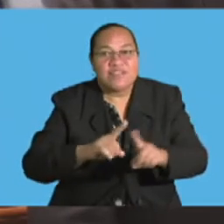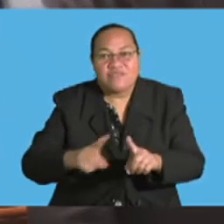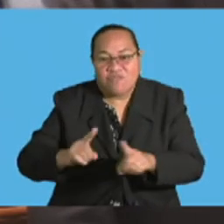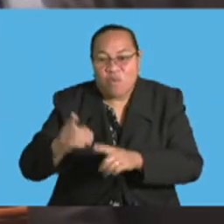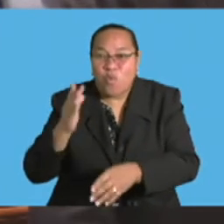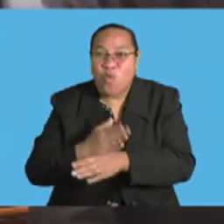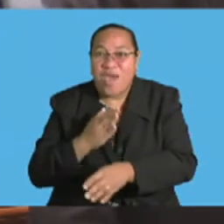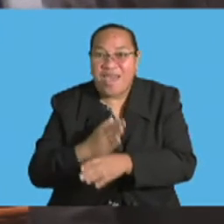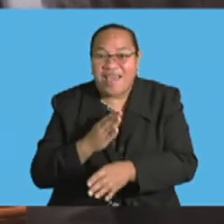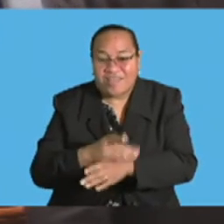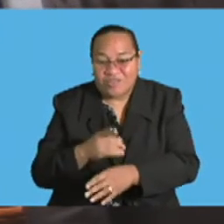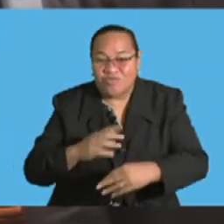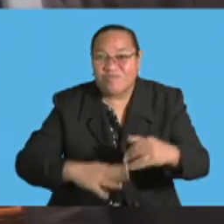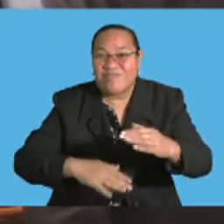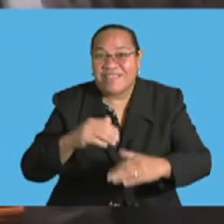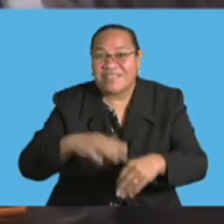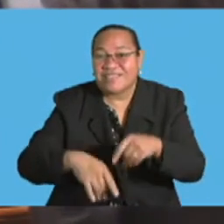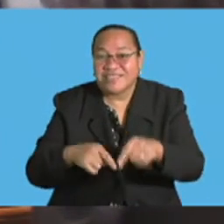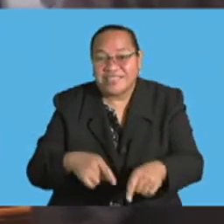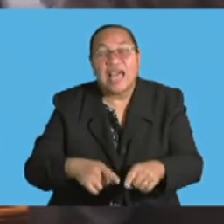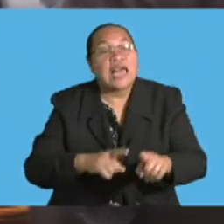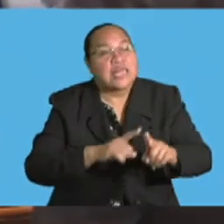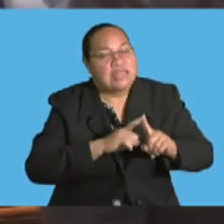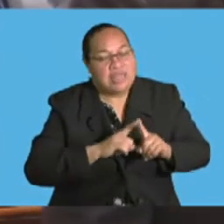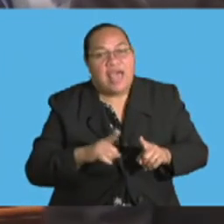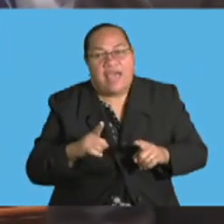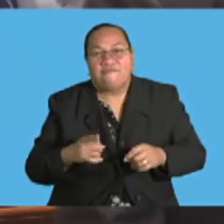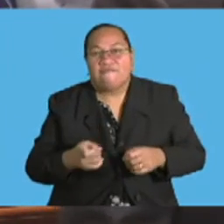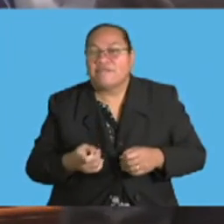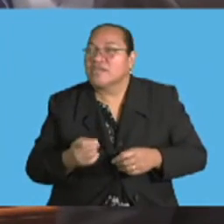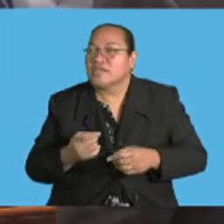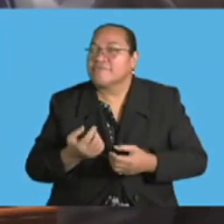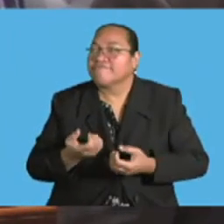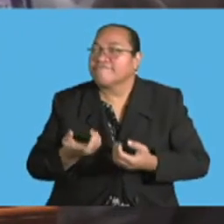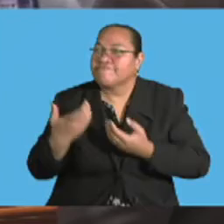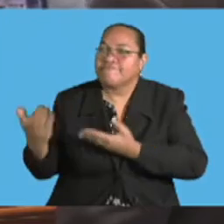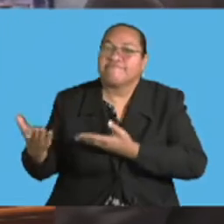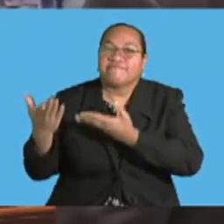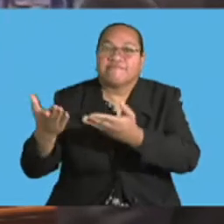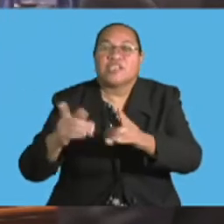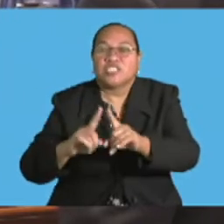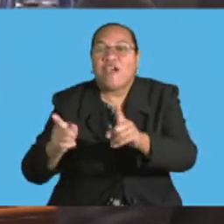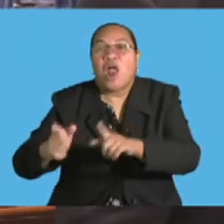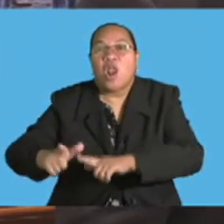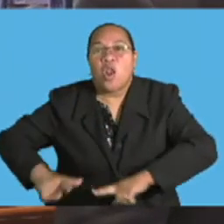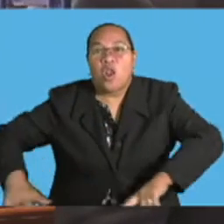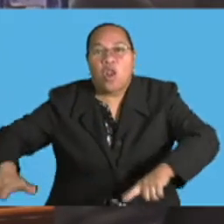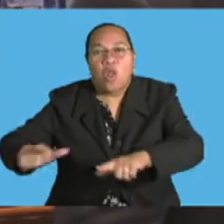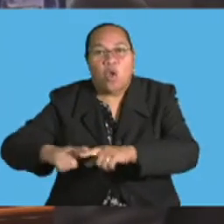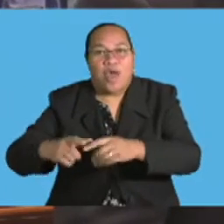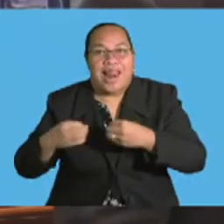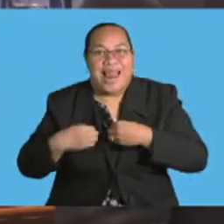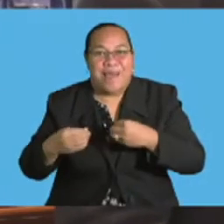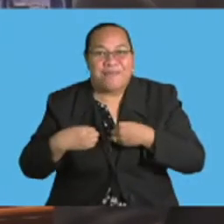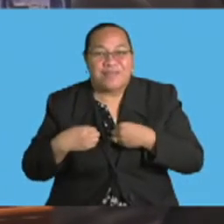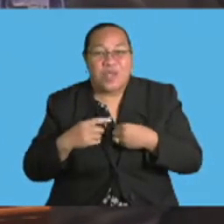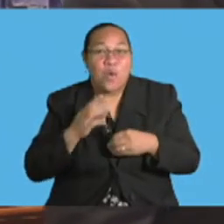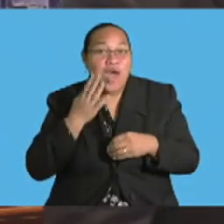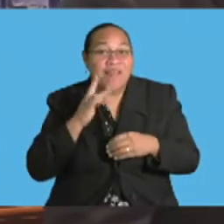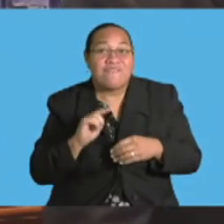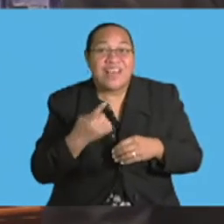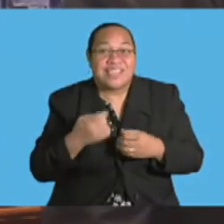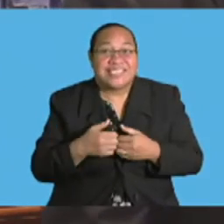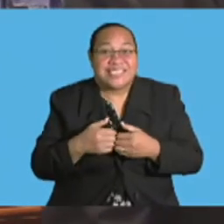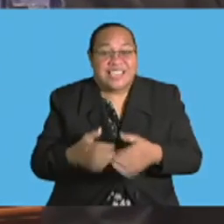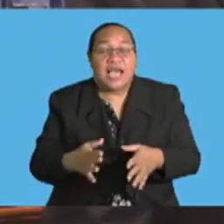Fiji-based companies or local companies. And during the early stages of the project, it will